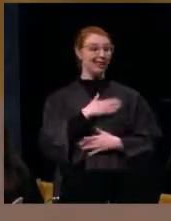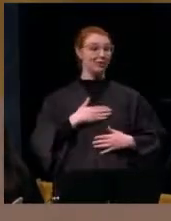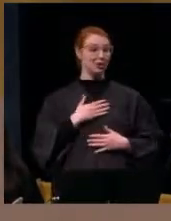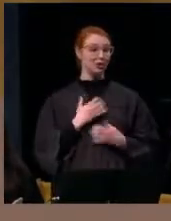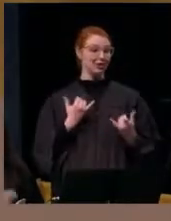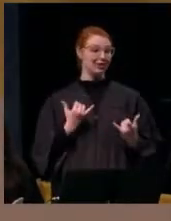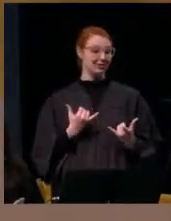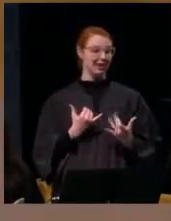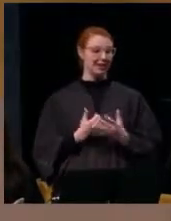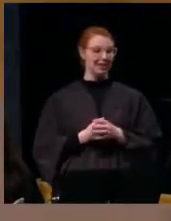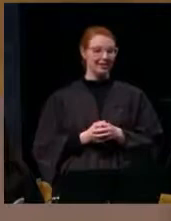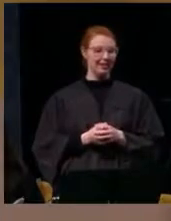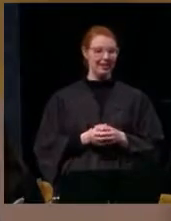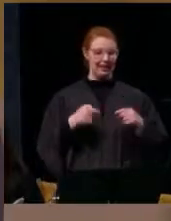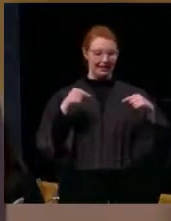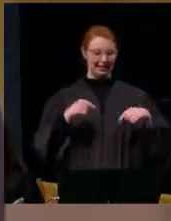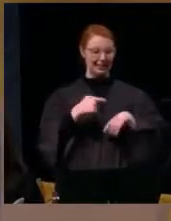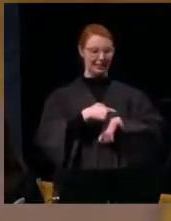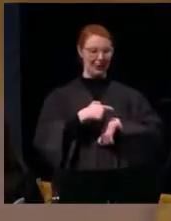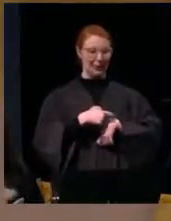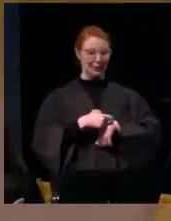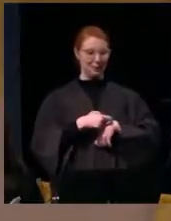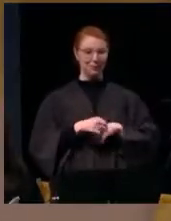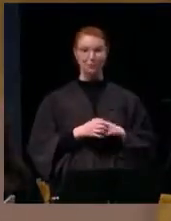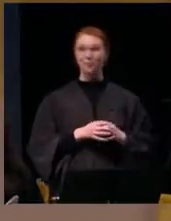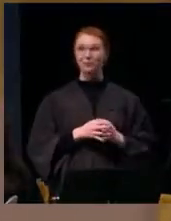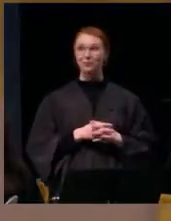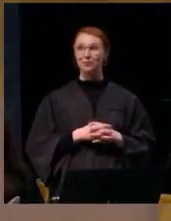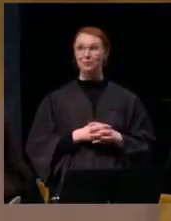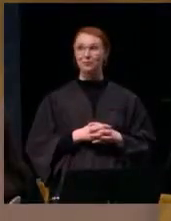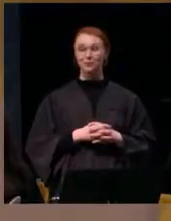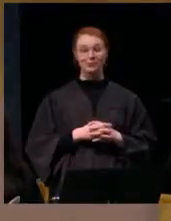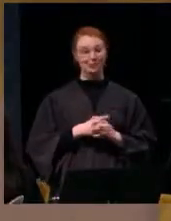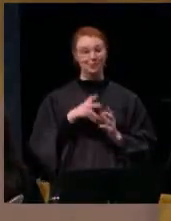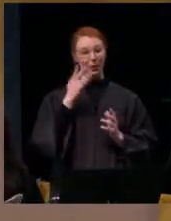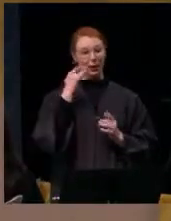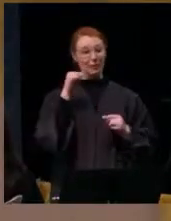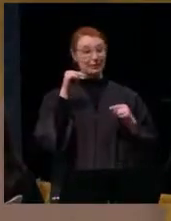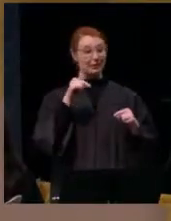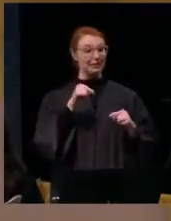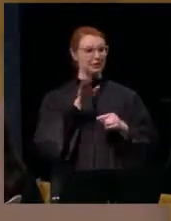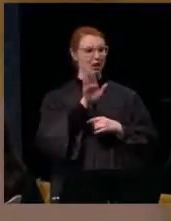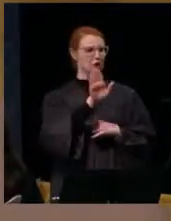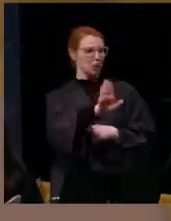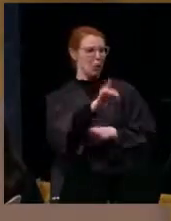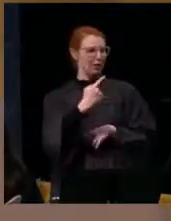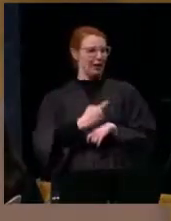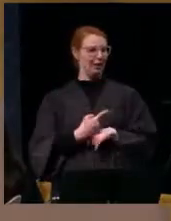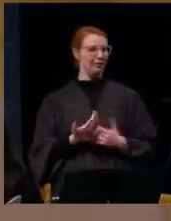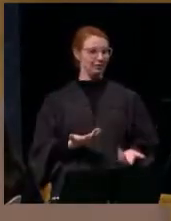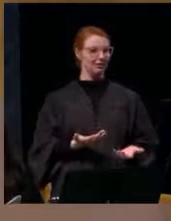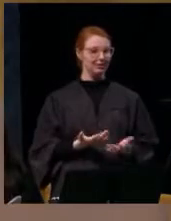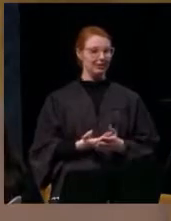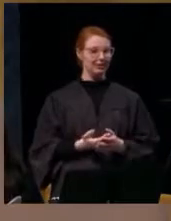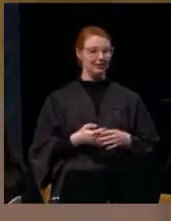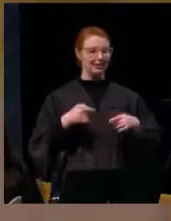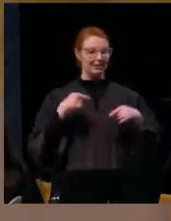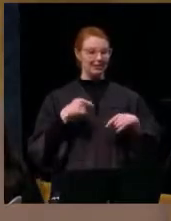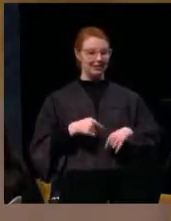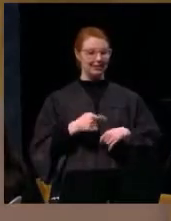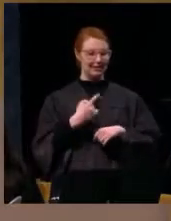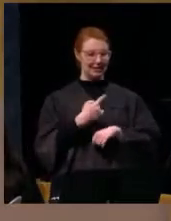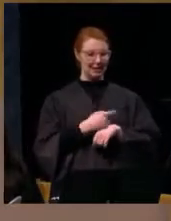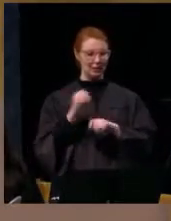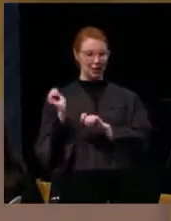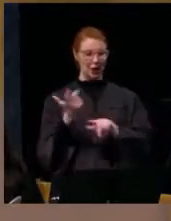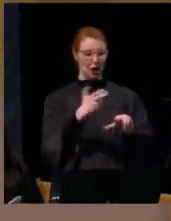day and this very moment in time. For this is indeed your moment and your day, a day where we all